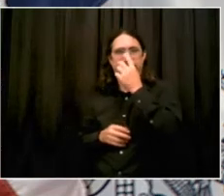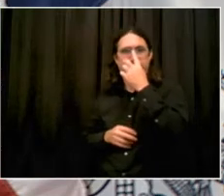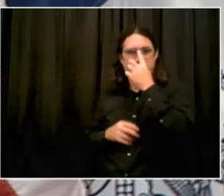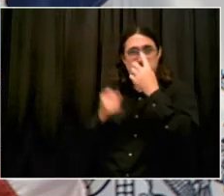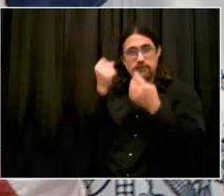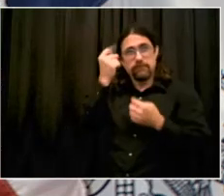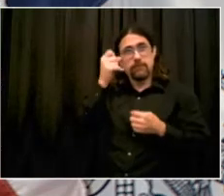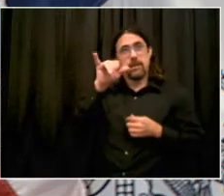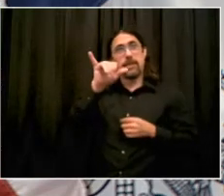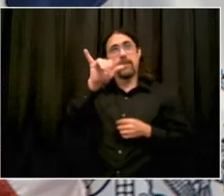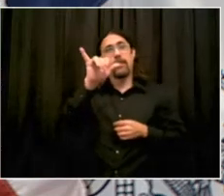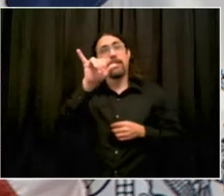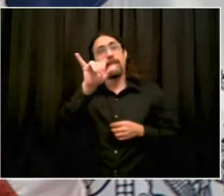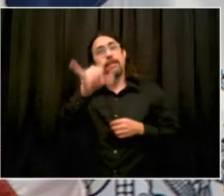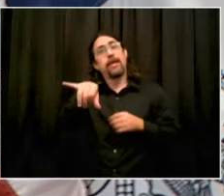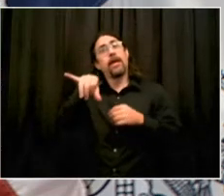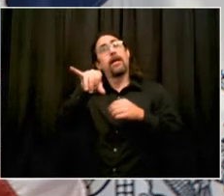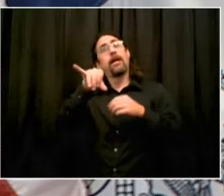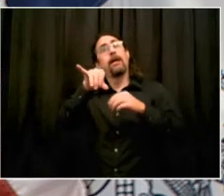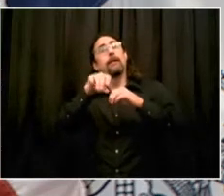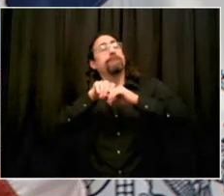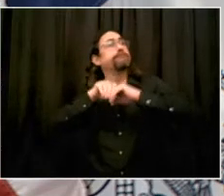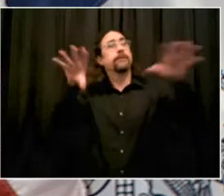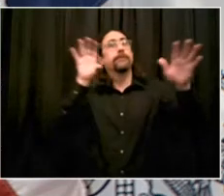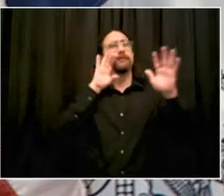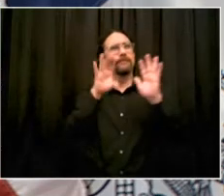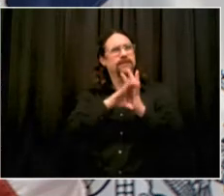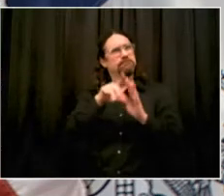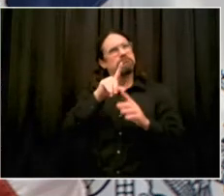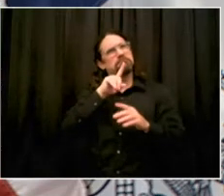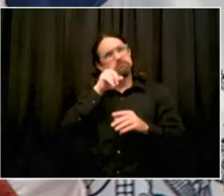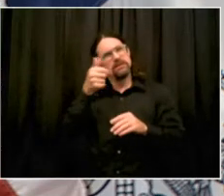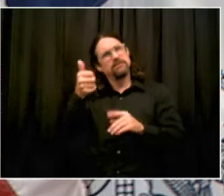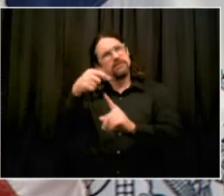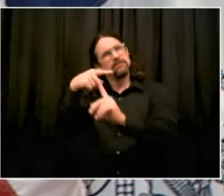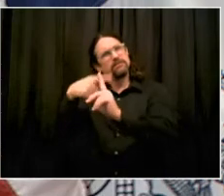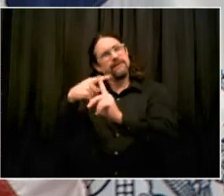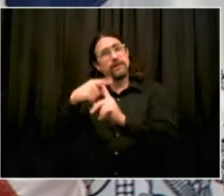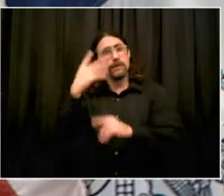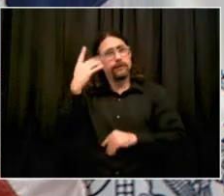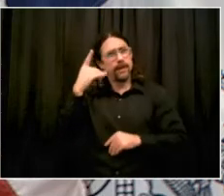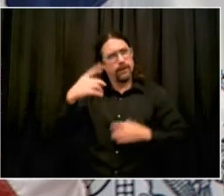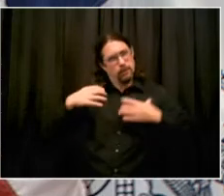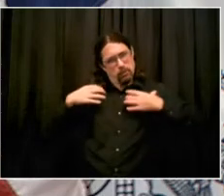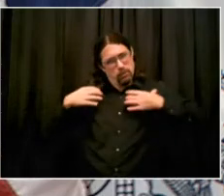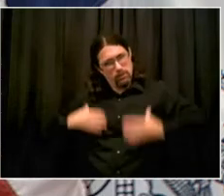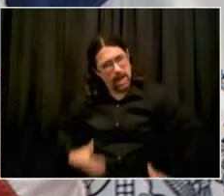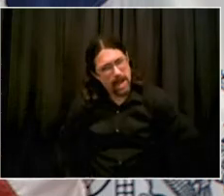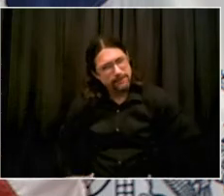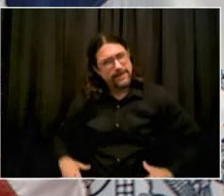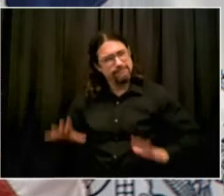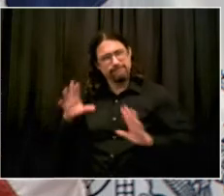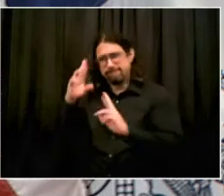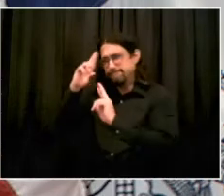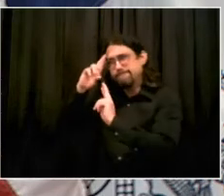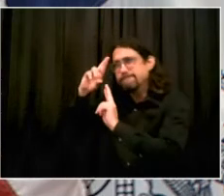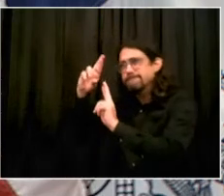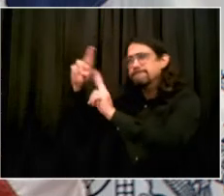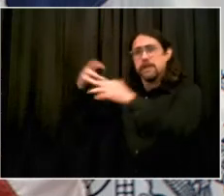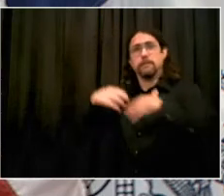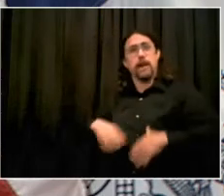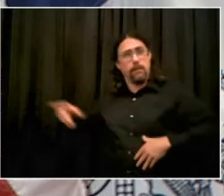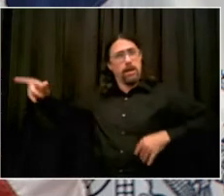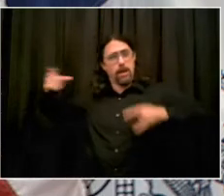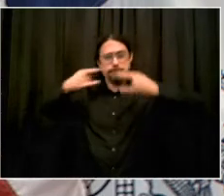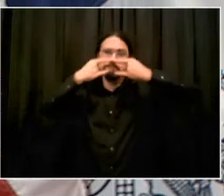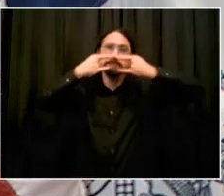Thanks for the answer. I want to follow up about the Board of Election absentee ballot issue. I'm wondering,